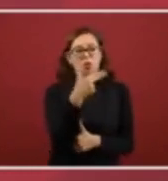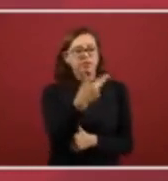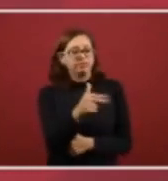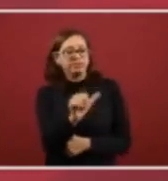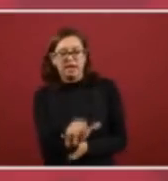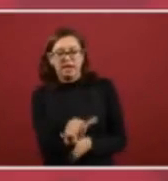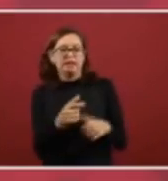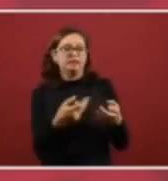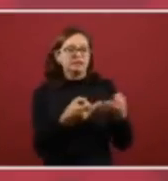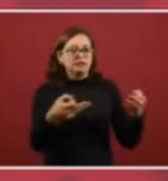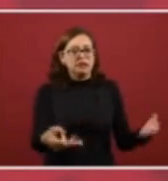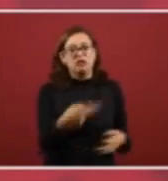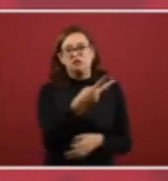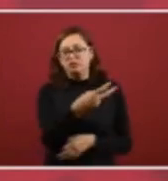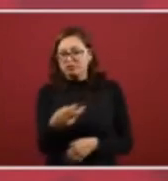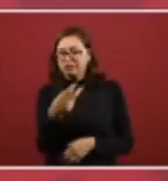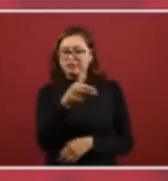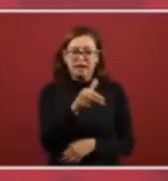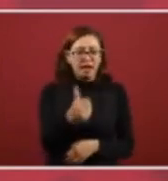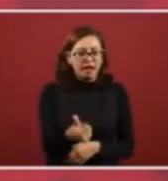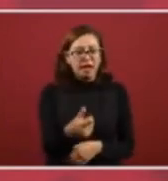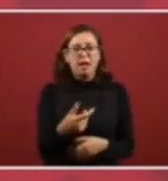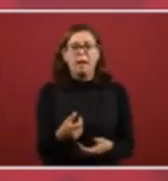It could be a lot of hectares,